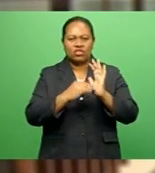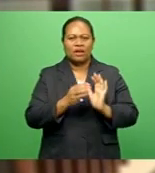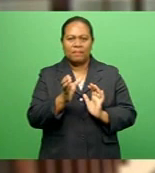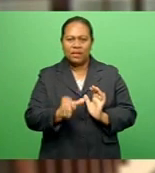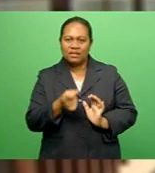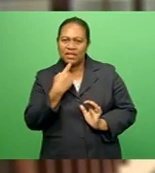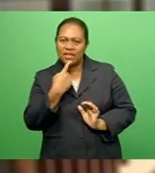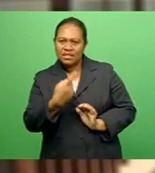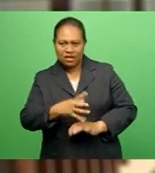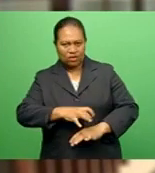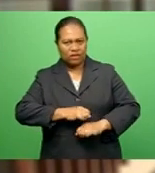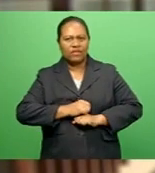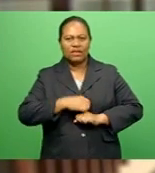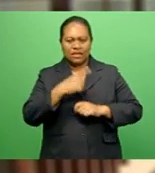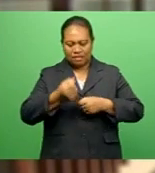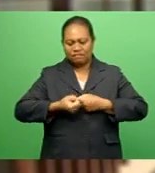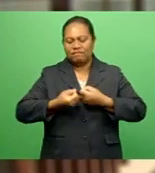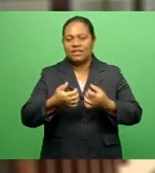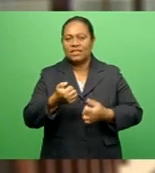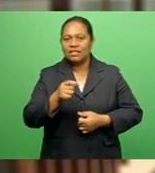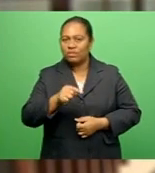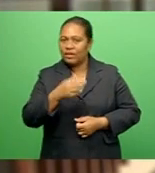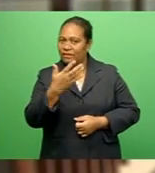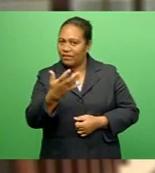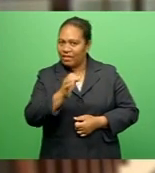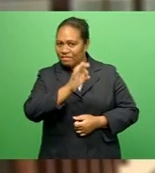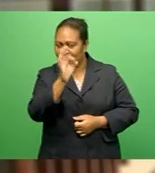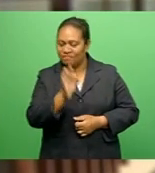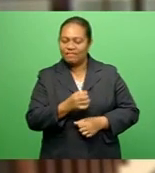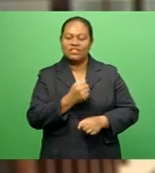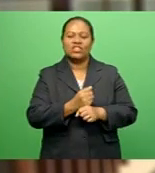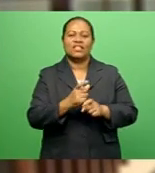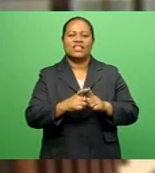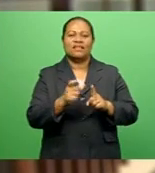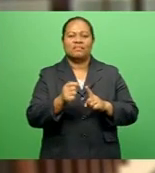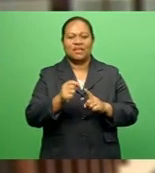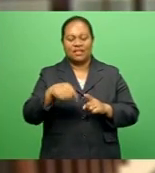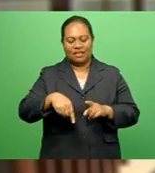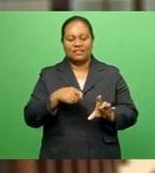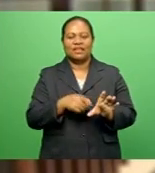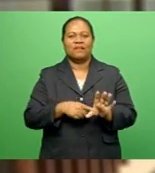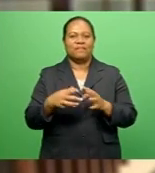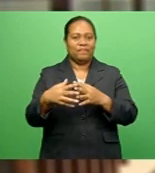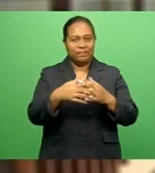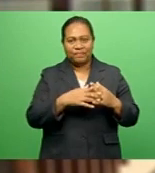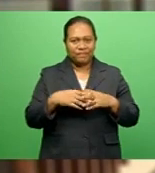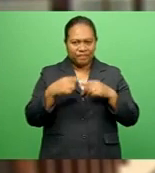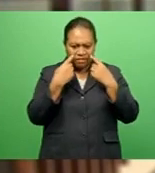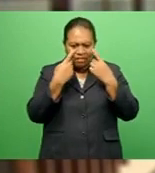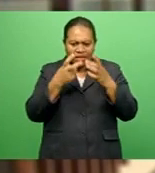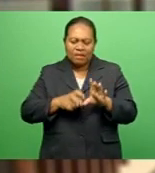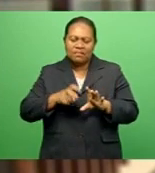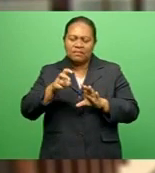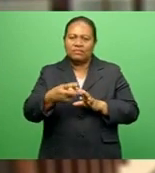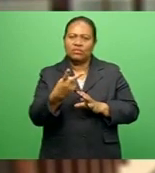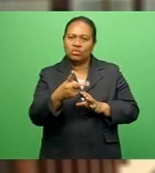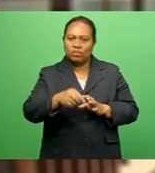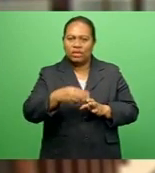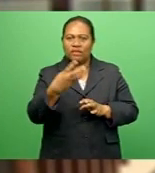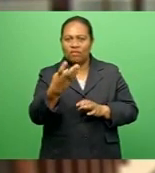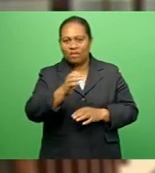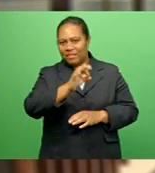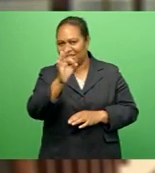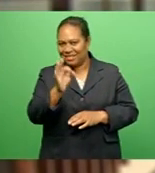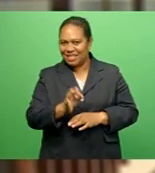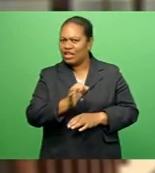confident that they will produce 6.5% GDP growth this year. US inflation is expected to jump to 2.4%,